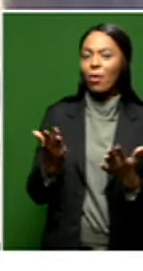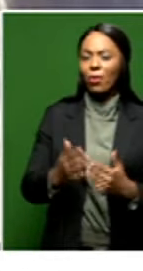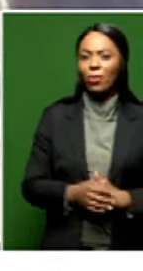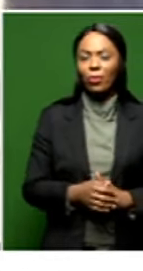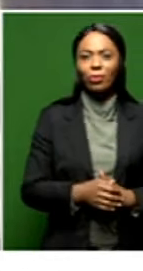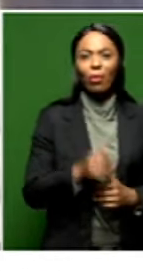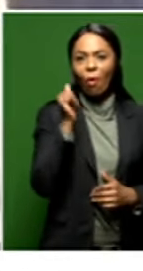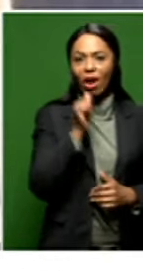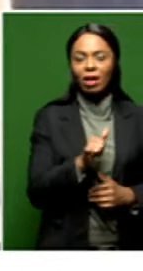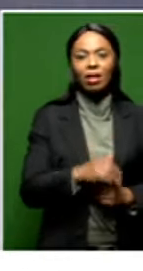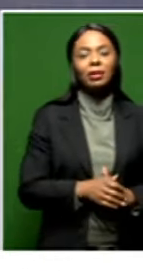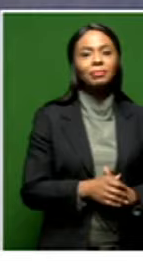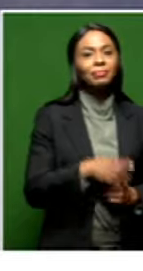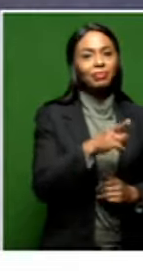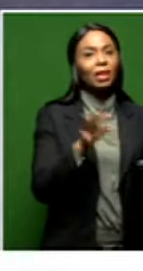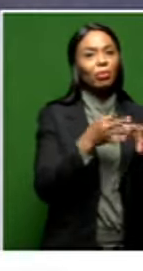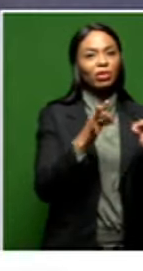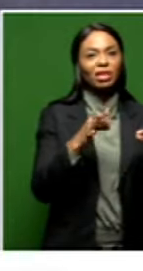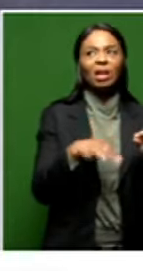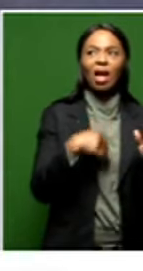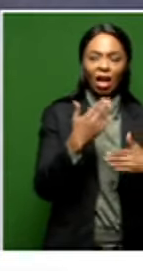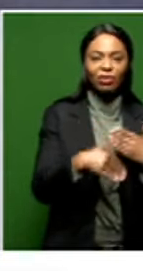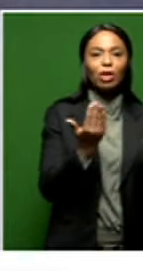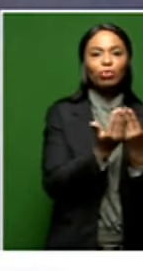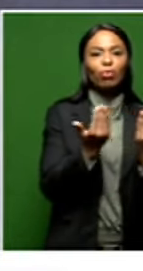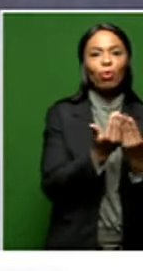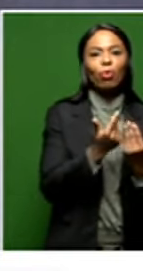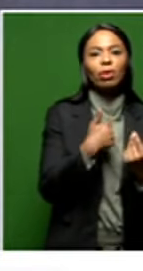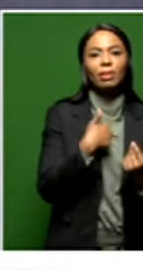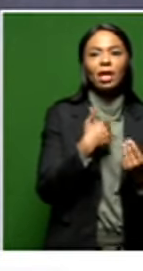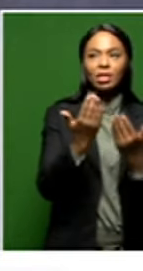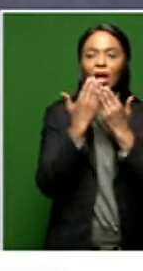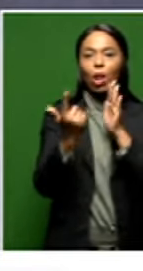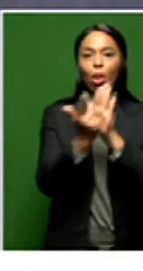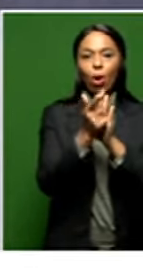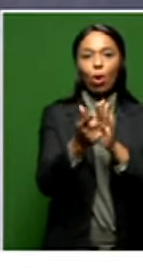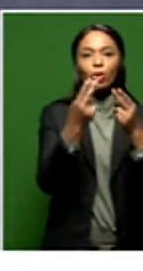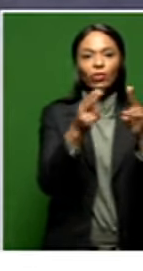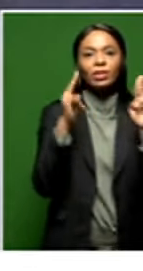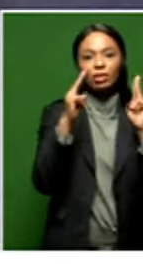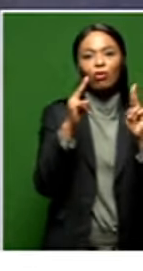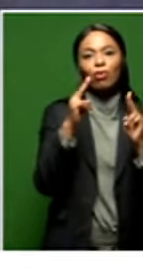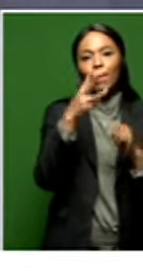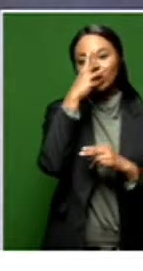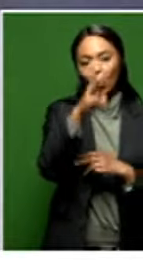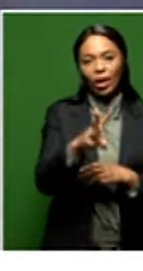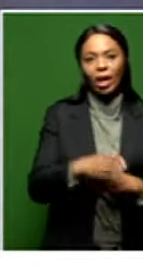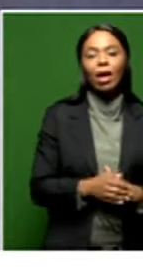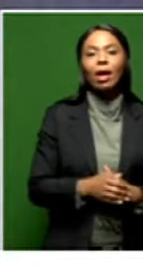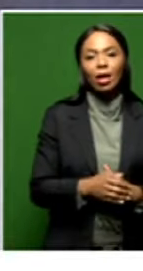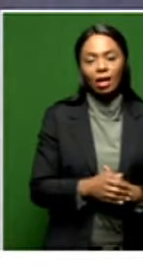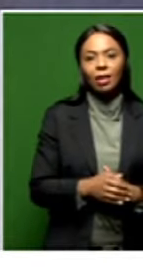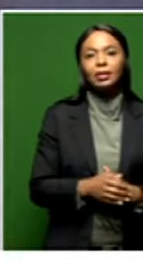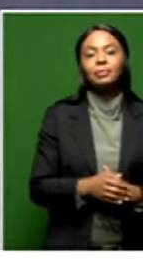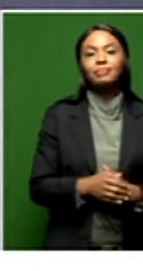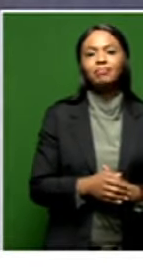music came a bit later. So after school, I went and studied law at the University of Pretoria. And I was surrounded with a bunch